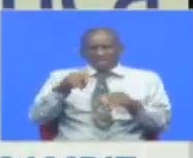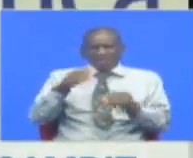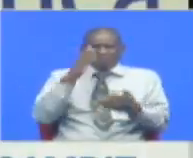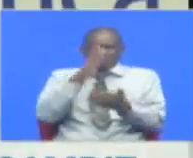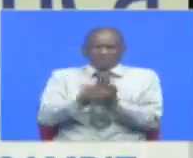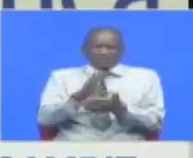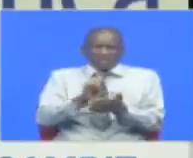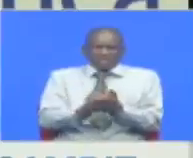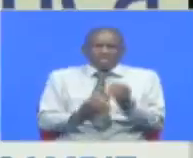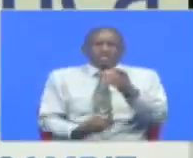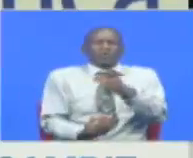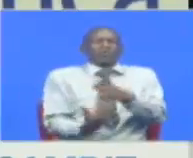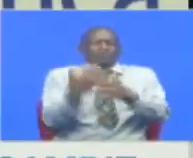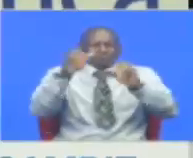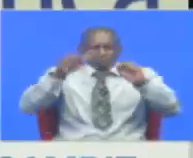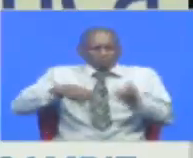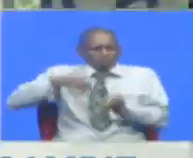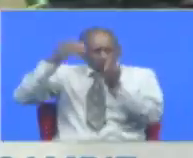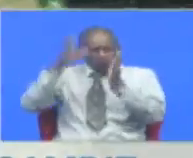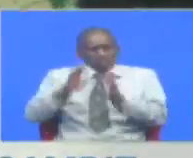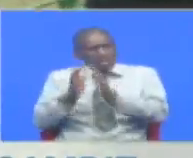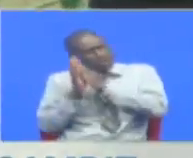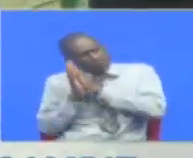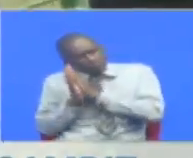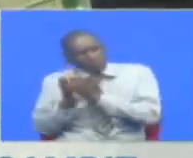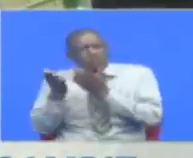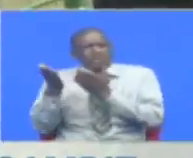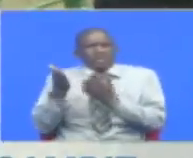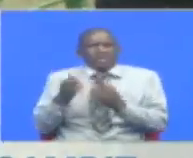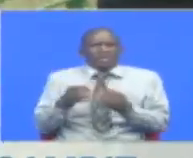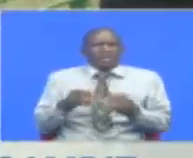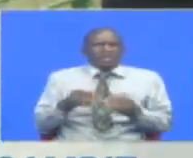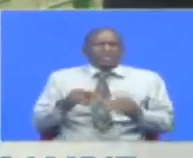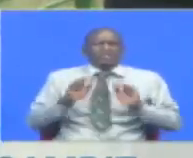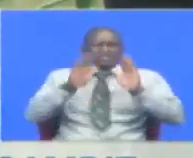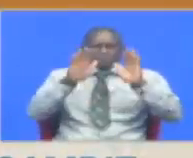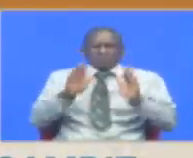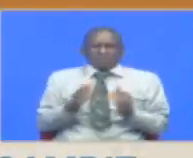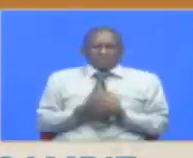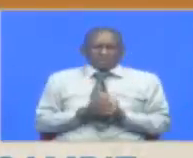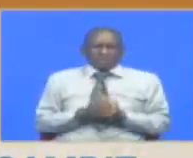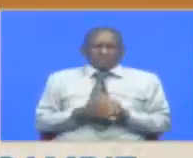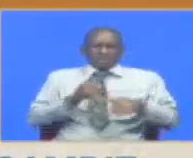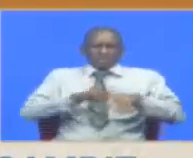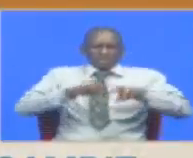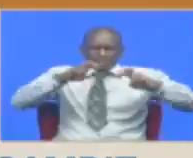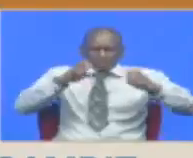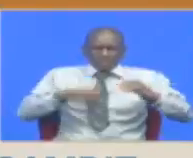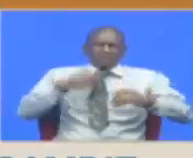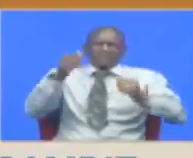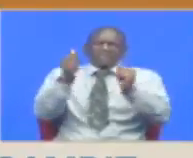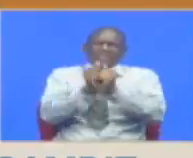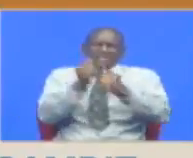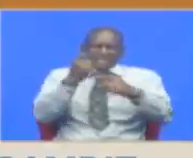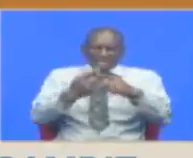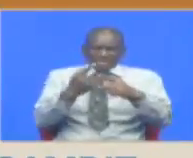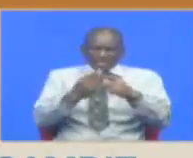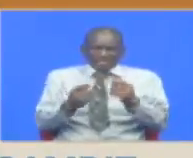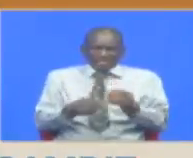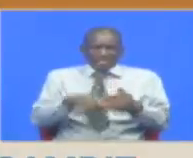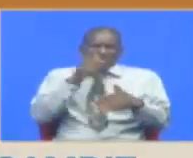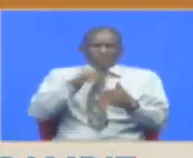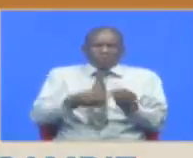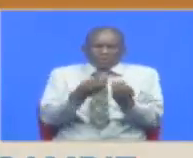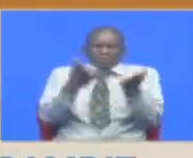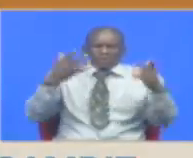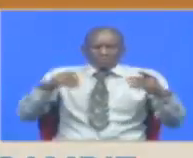current growth potential for student accommodation is exponential. When you look over the next 10 years, what most